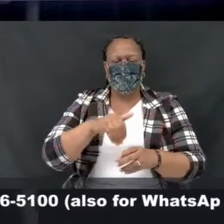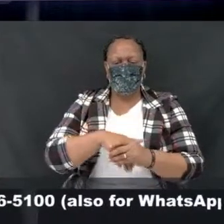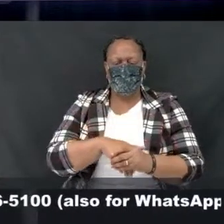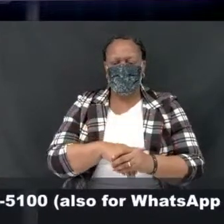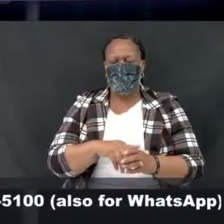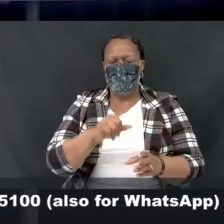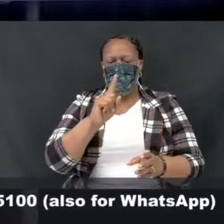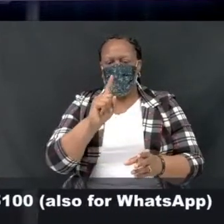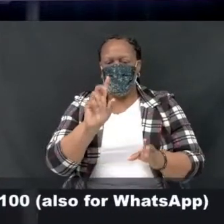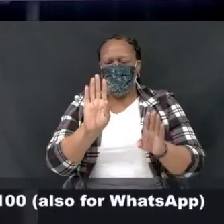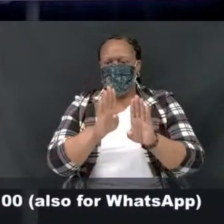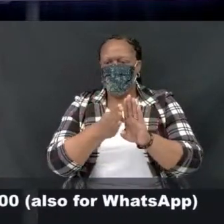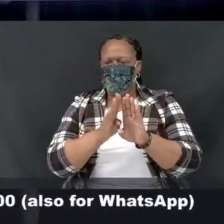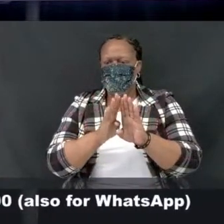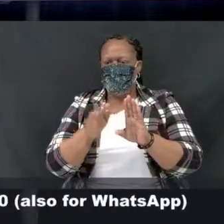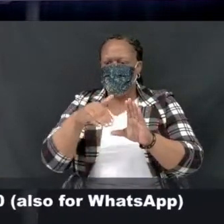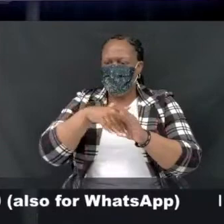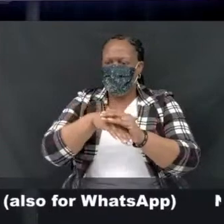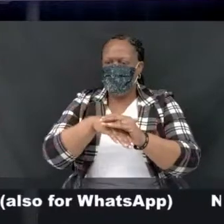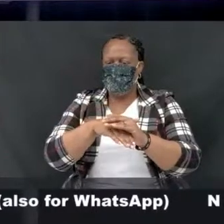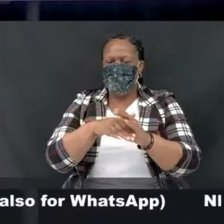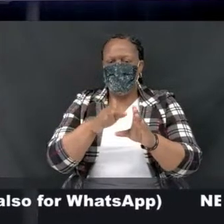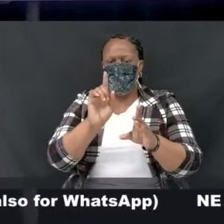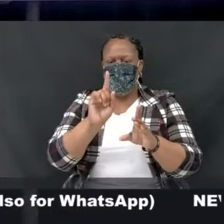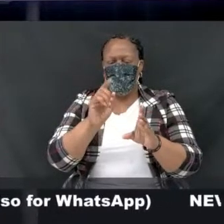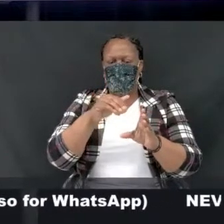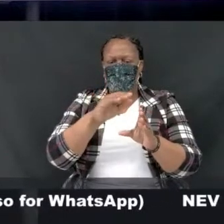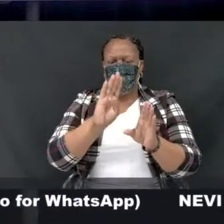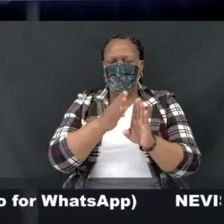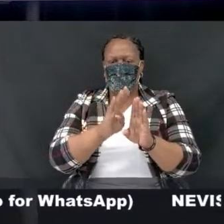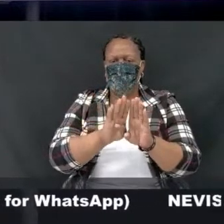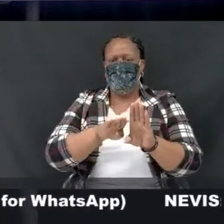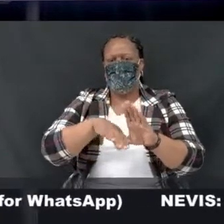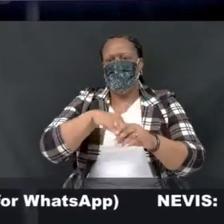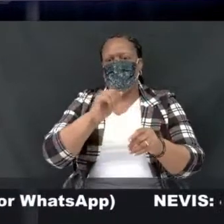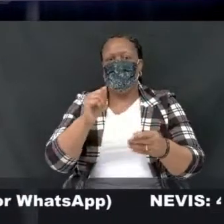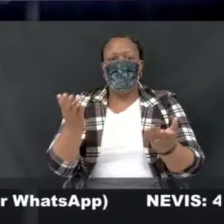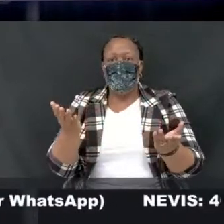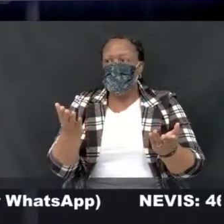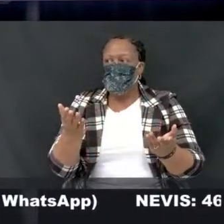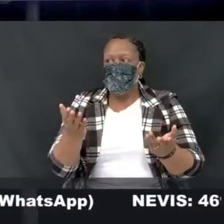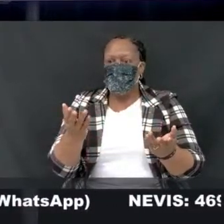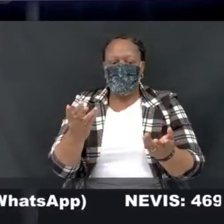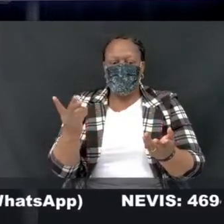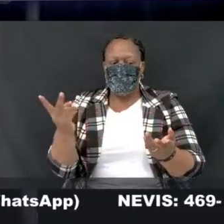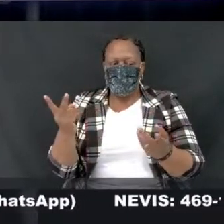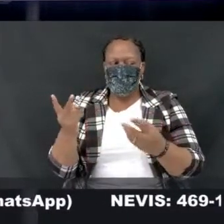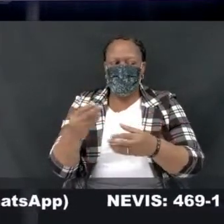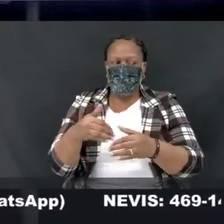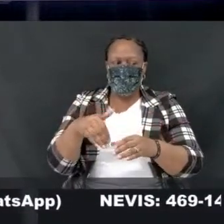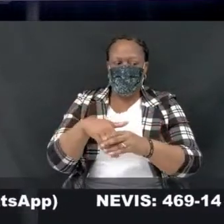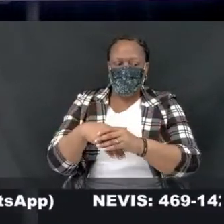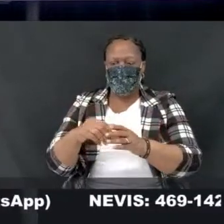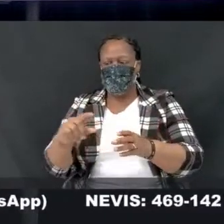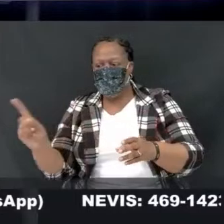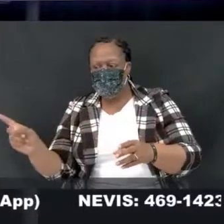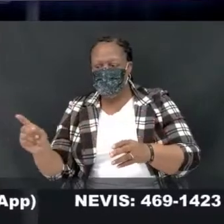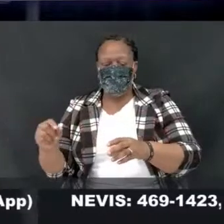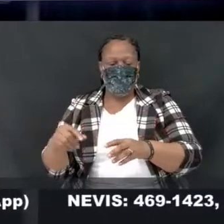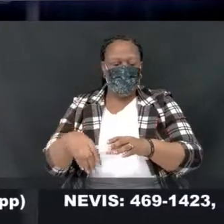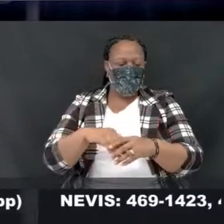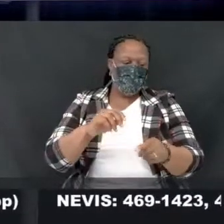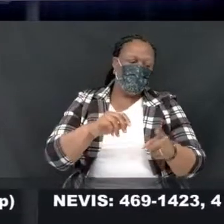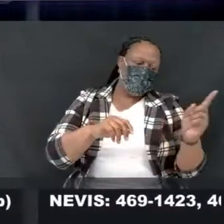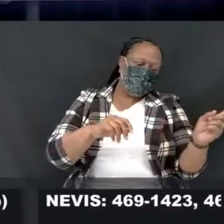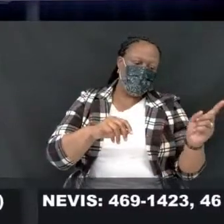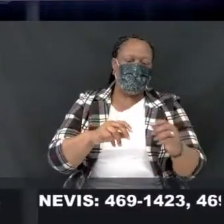and exit point. Therefore, our approval processes and enforcement efforts are intent